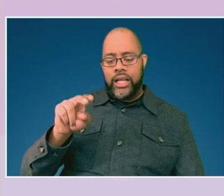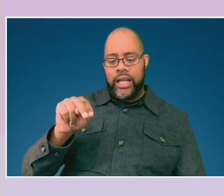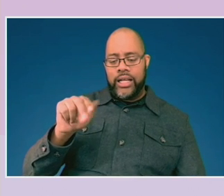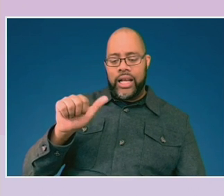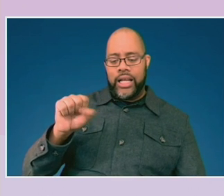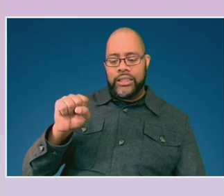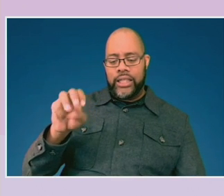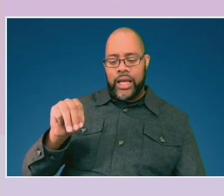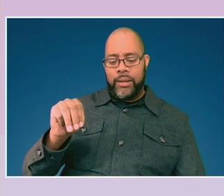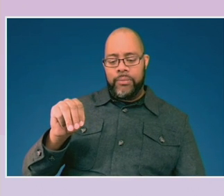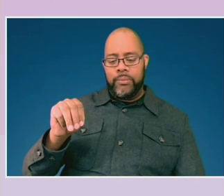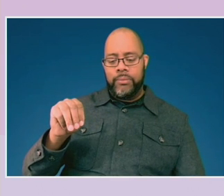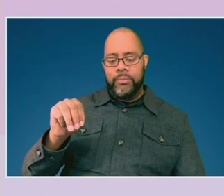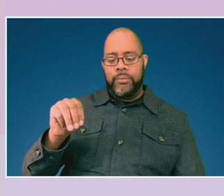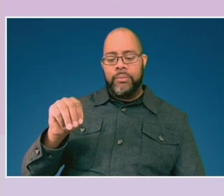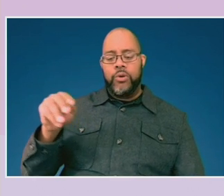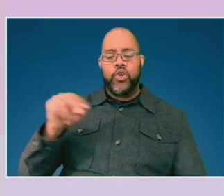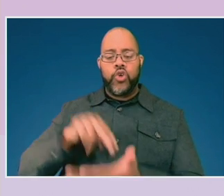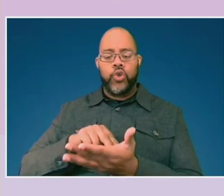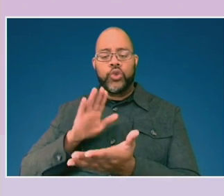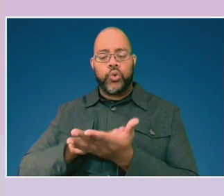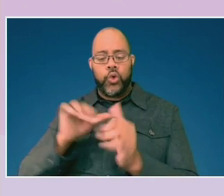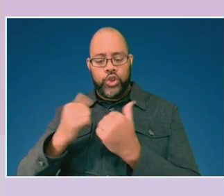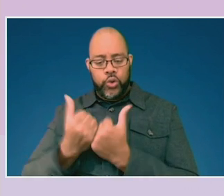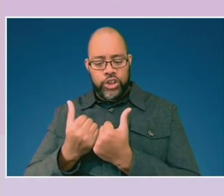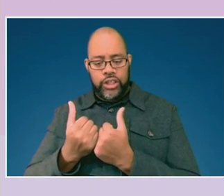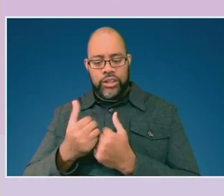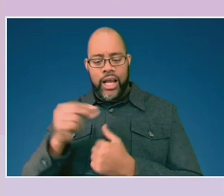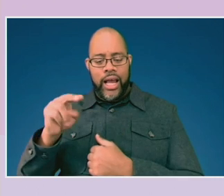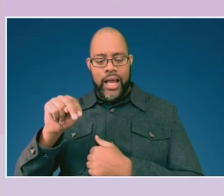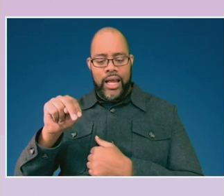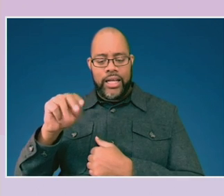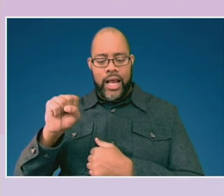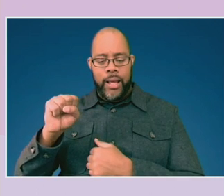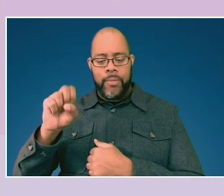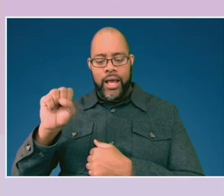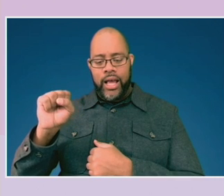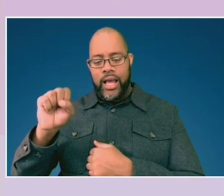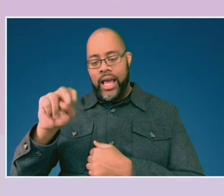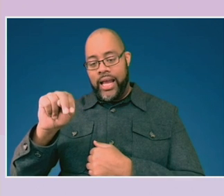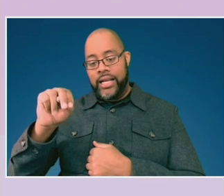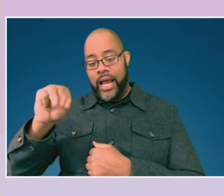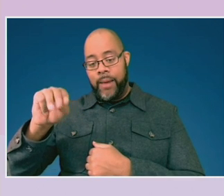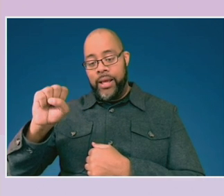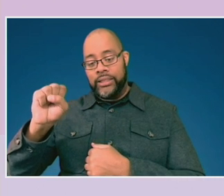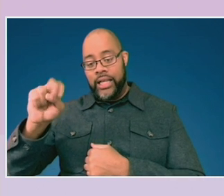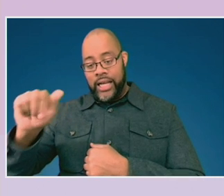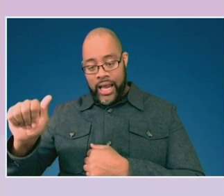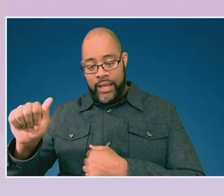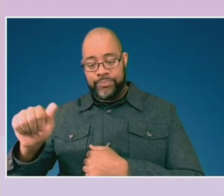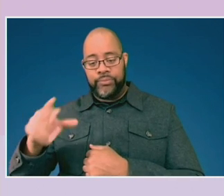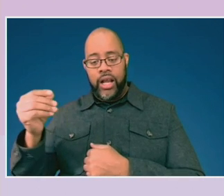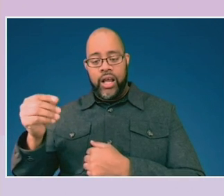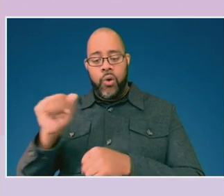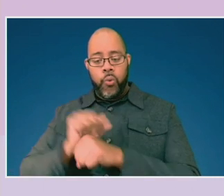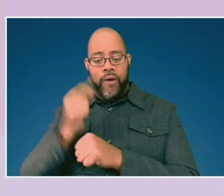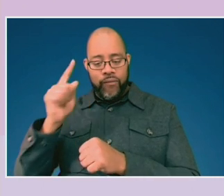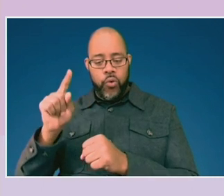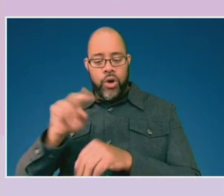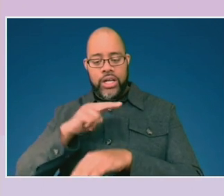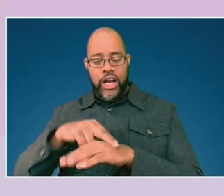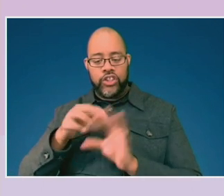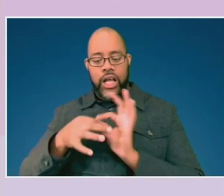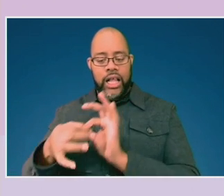nursing associations, and served as a member of the National Alliance for Medicaid and Education Leadership Team for